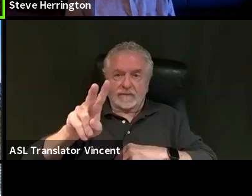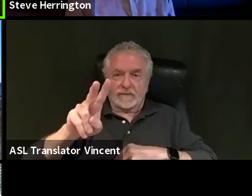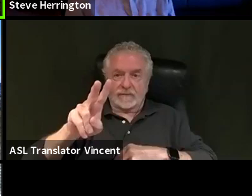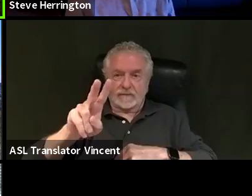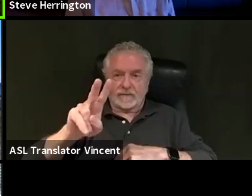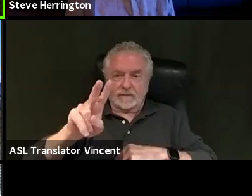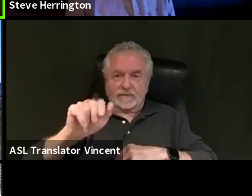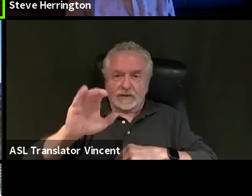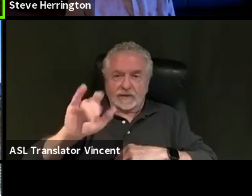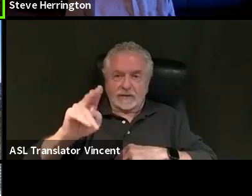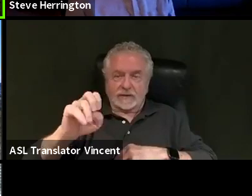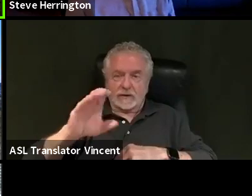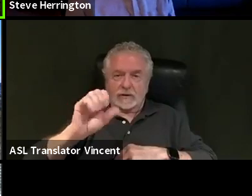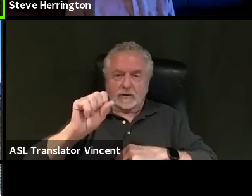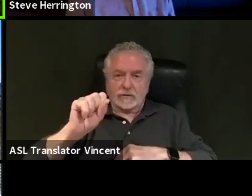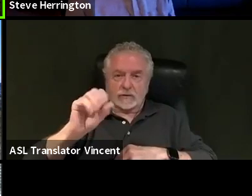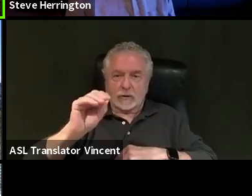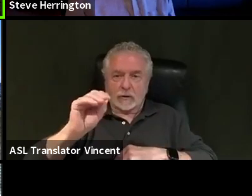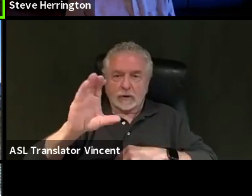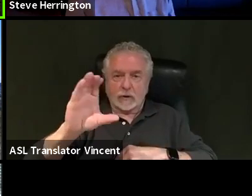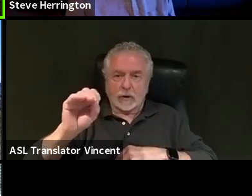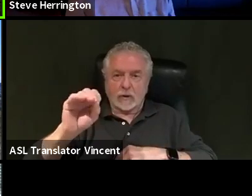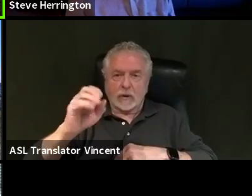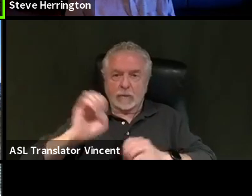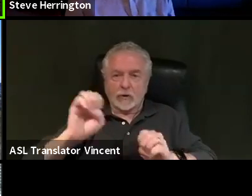sco.org/vaccines or